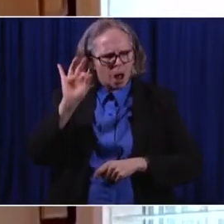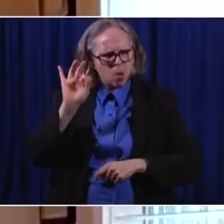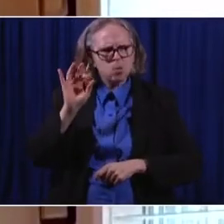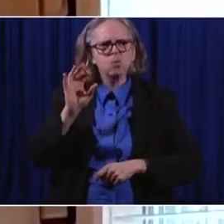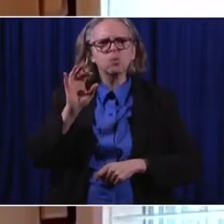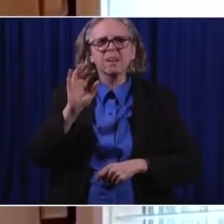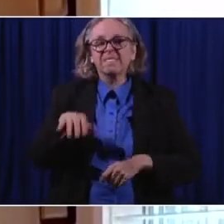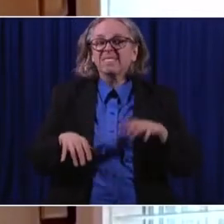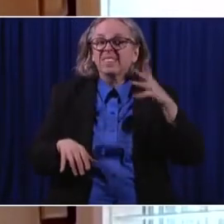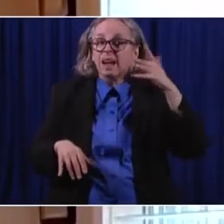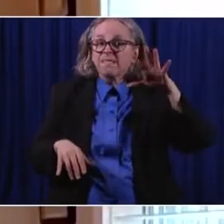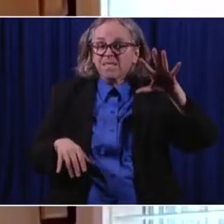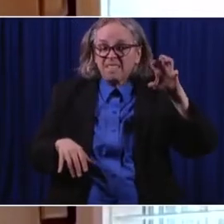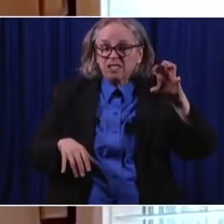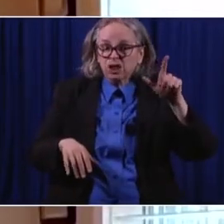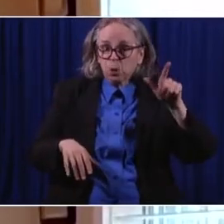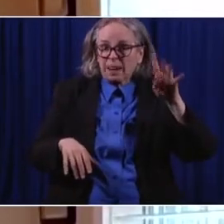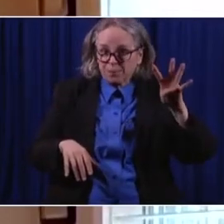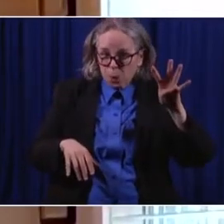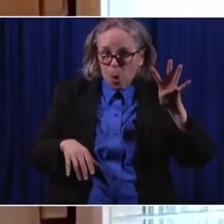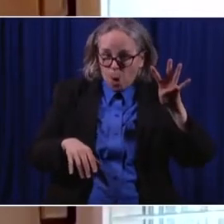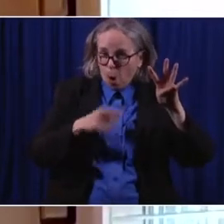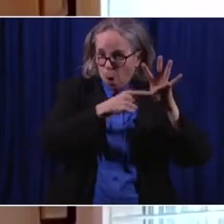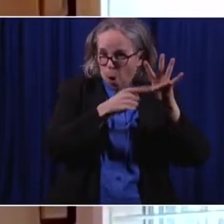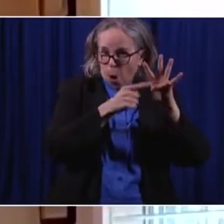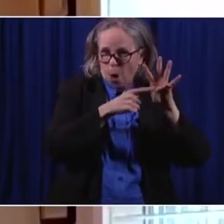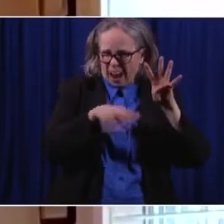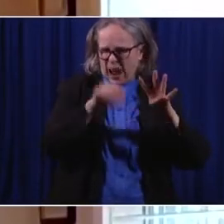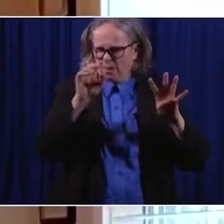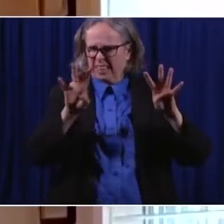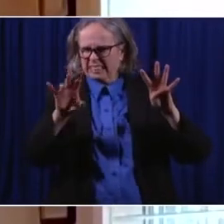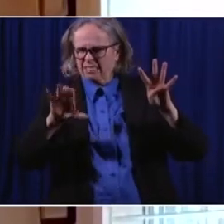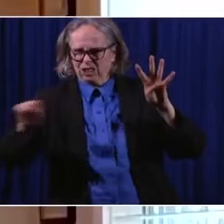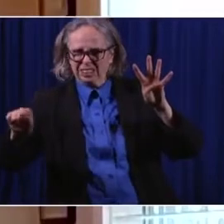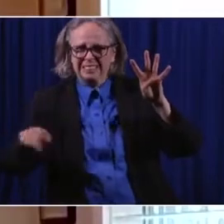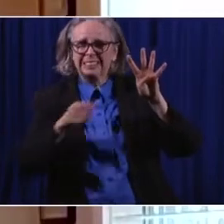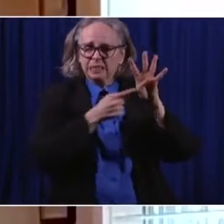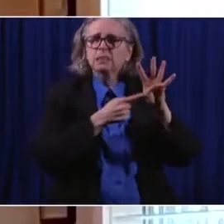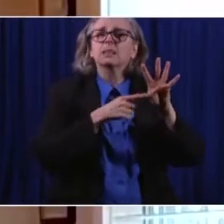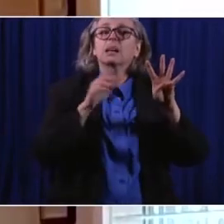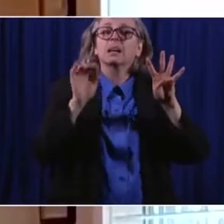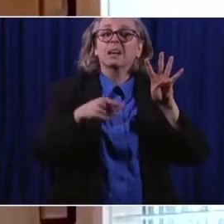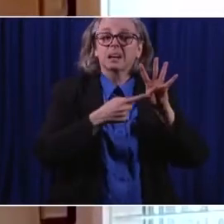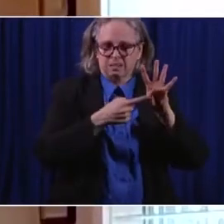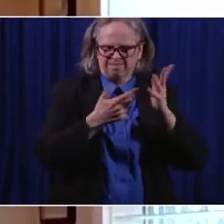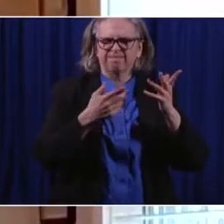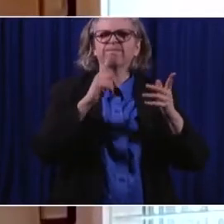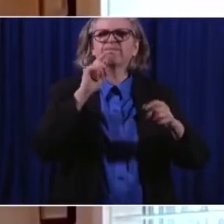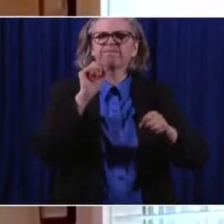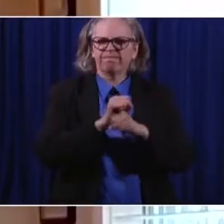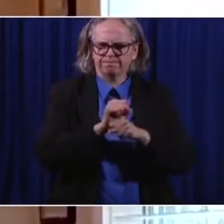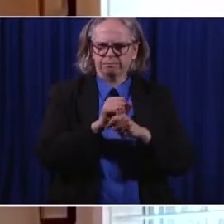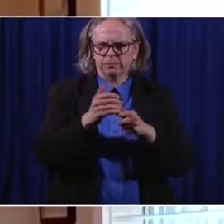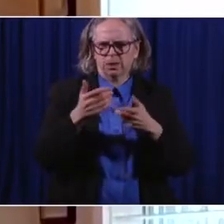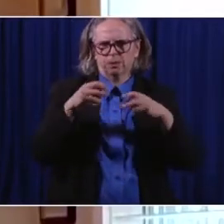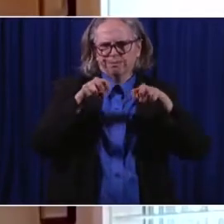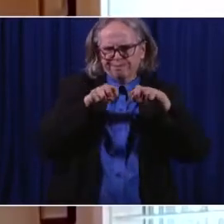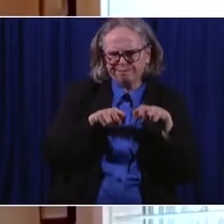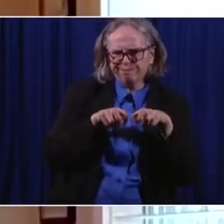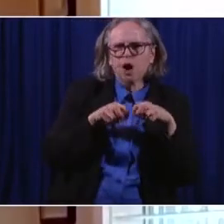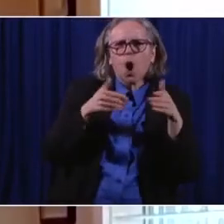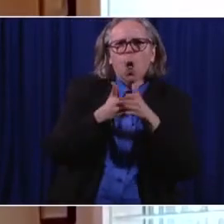children who, while in a school classroom, were noted to be in close contact under the current CDC guidelines